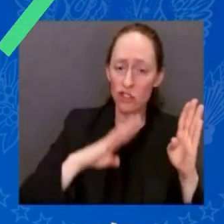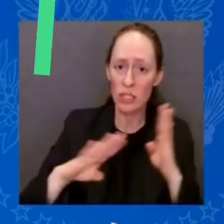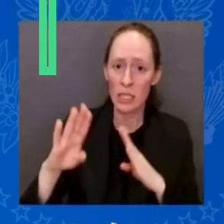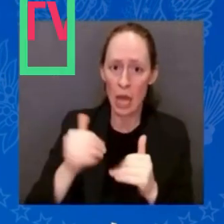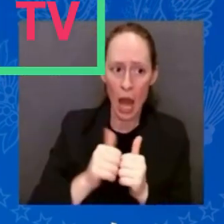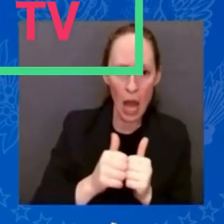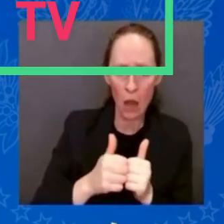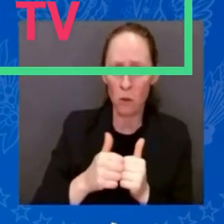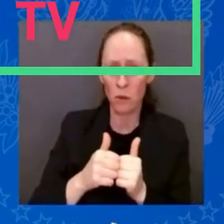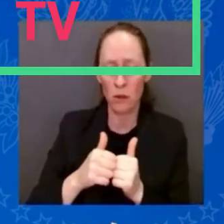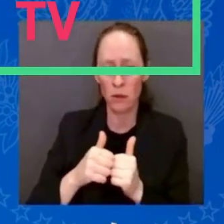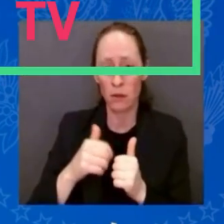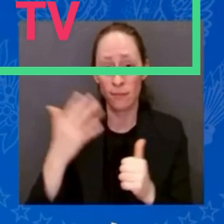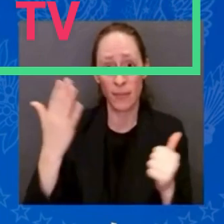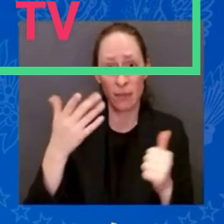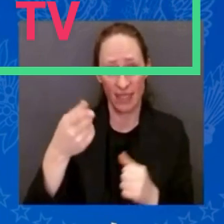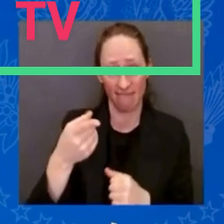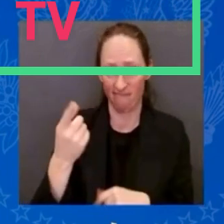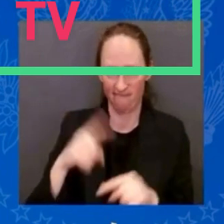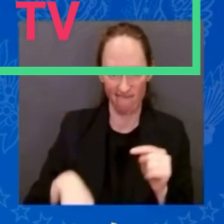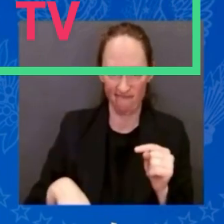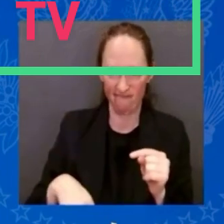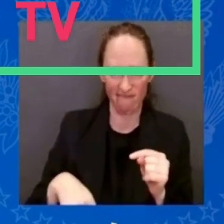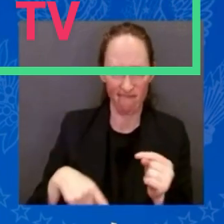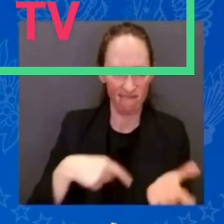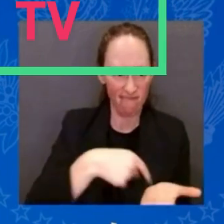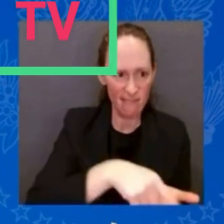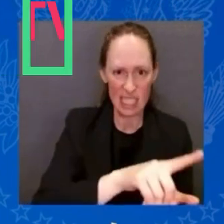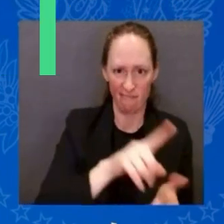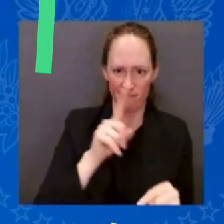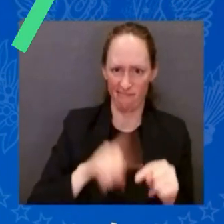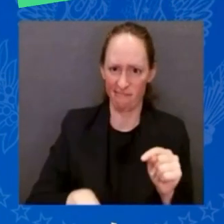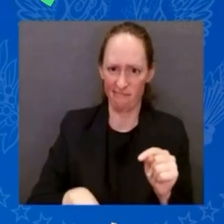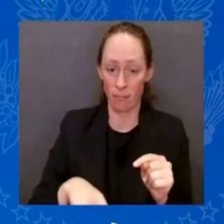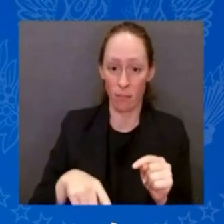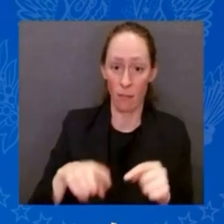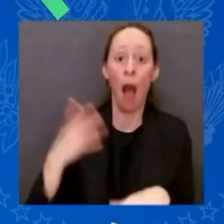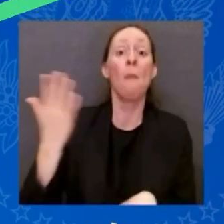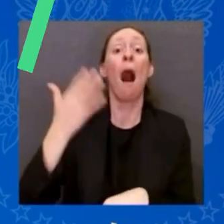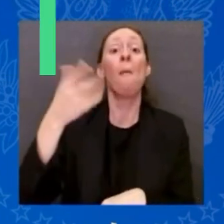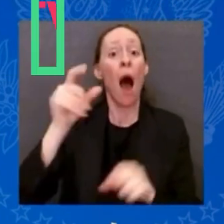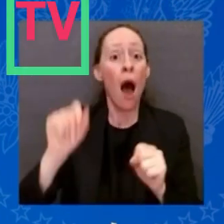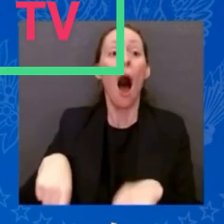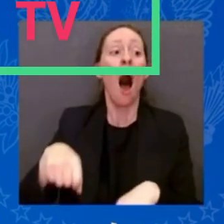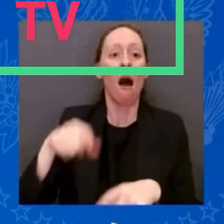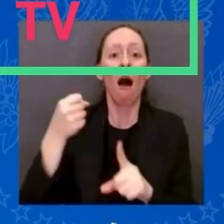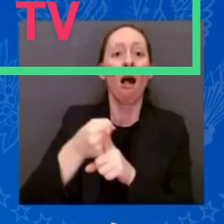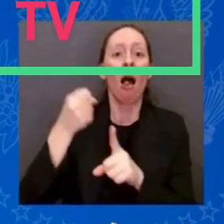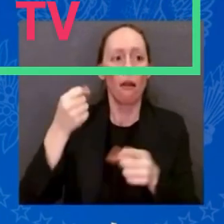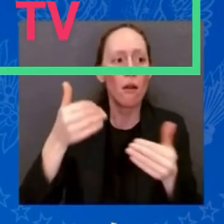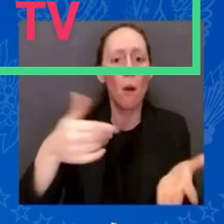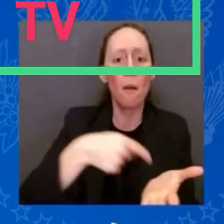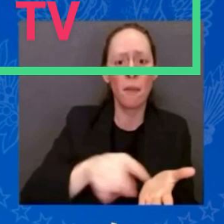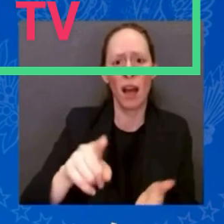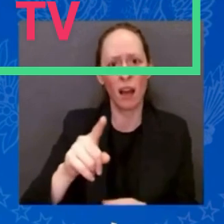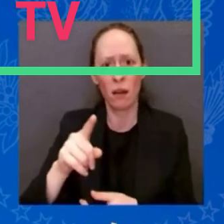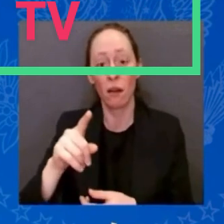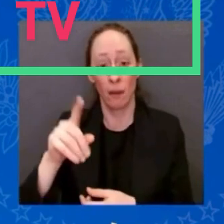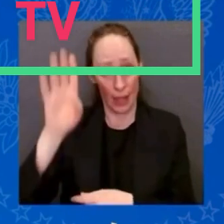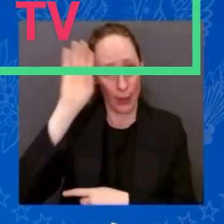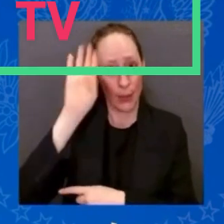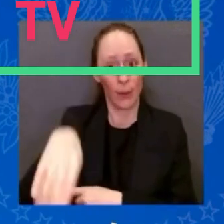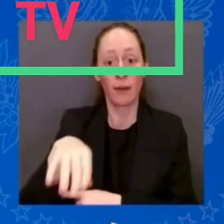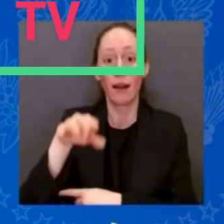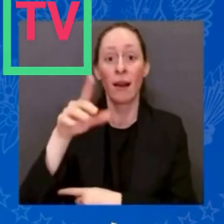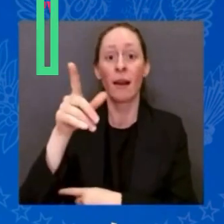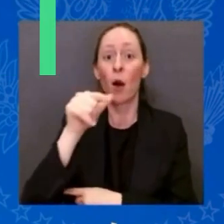front end as they get back into repayment. Normally, this could lead borrowers to fall into delinquency and default. But